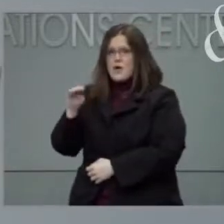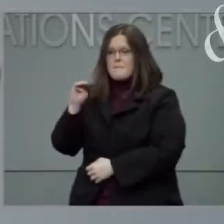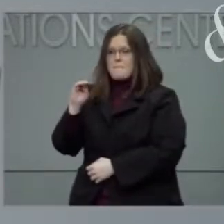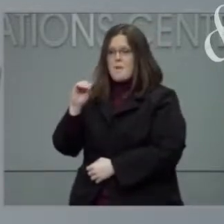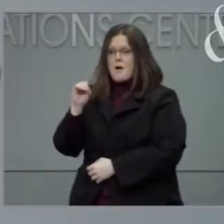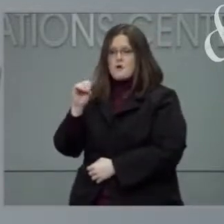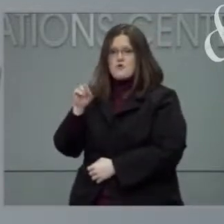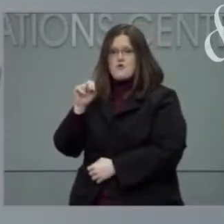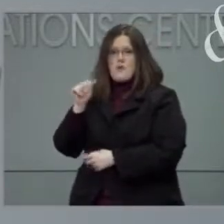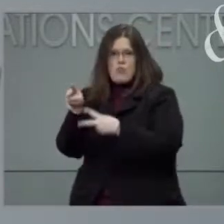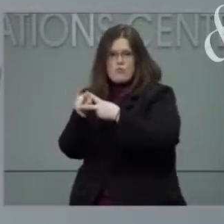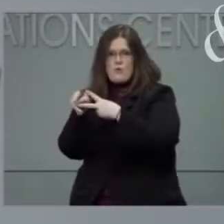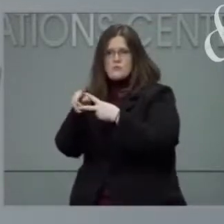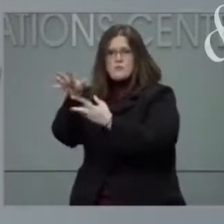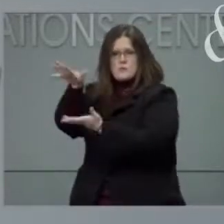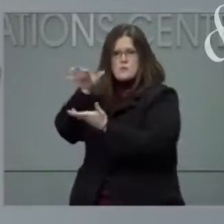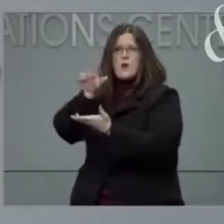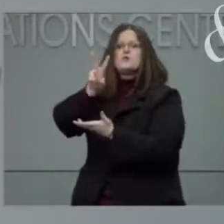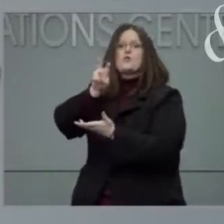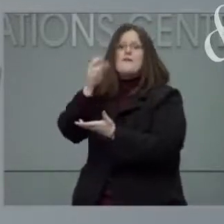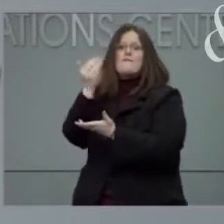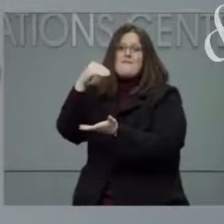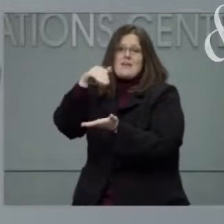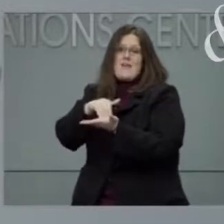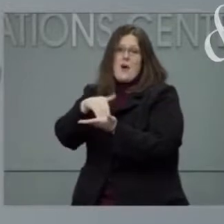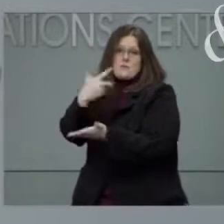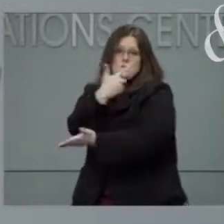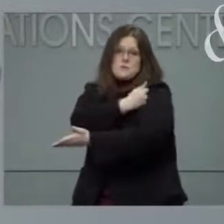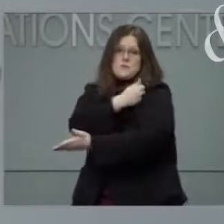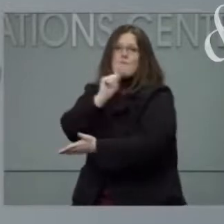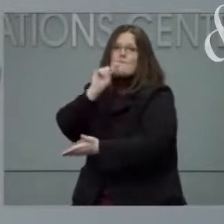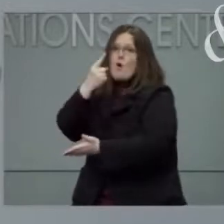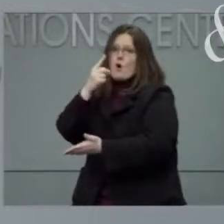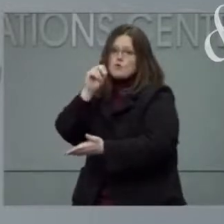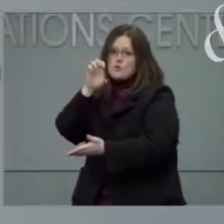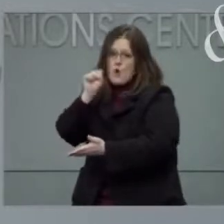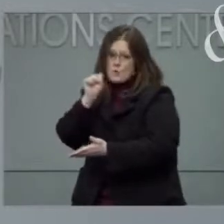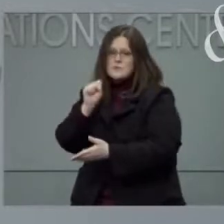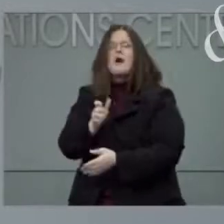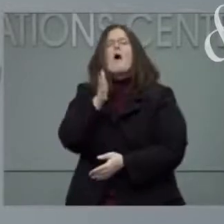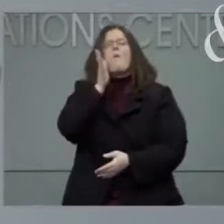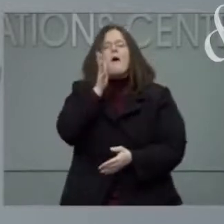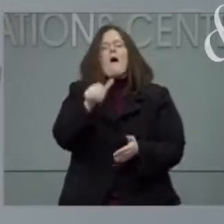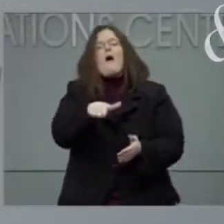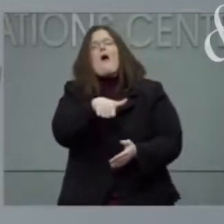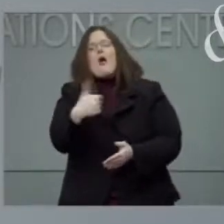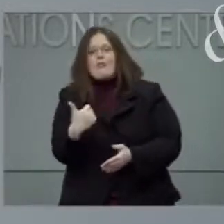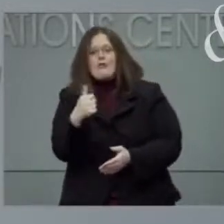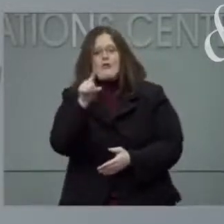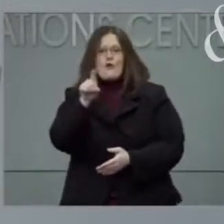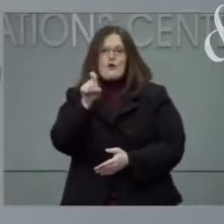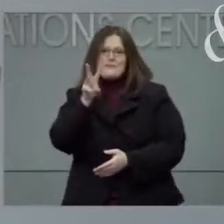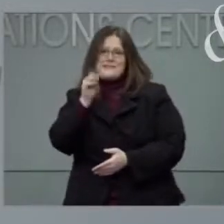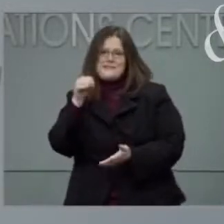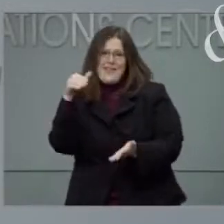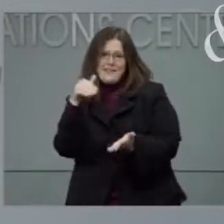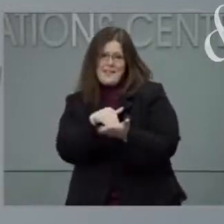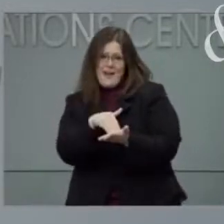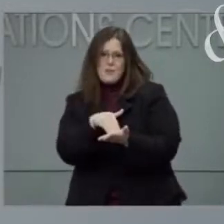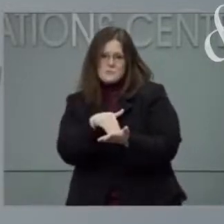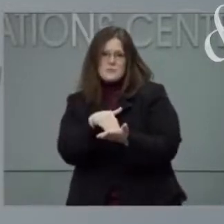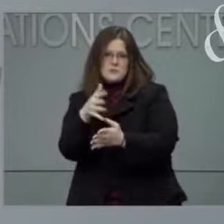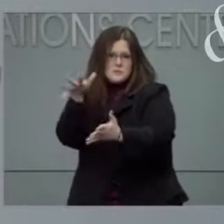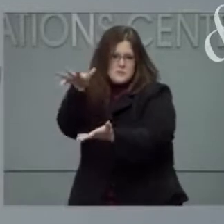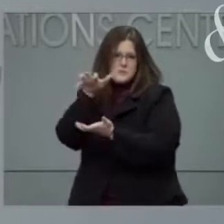to almost 300,000 first doses for this week. Additionally, we'll have 160,000 second